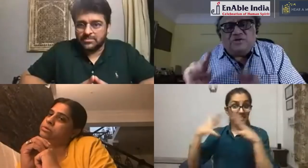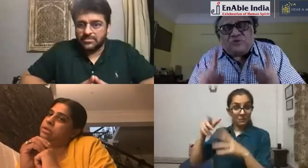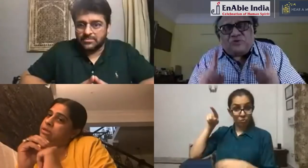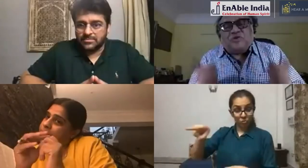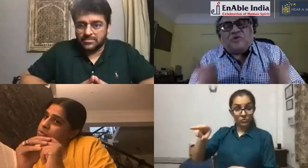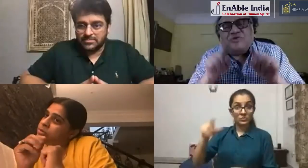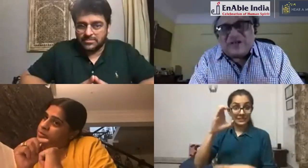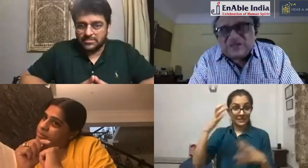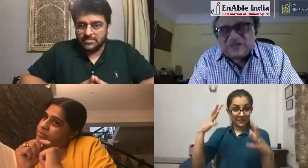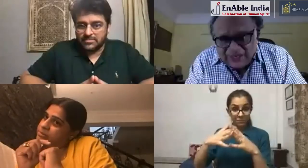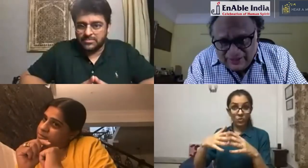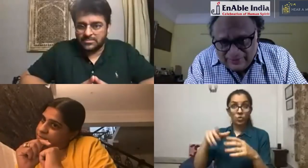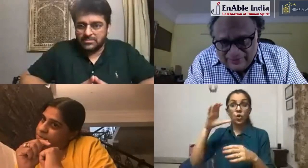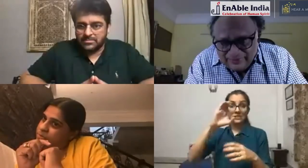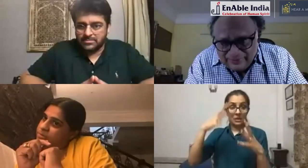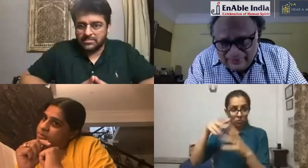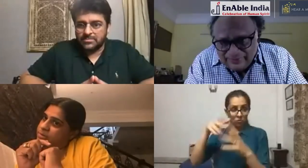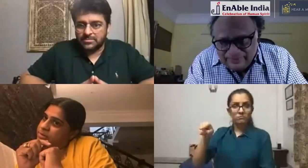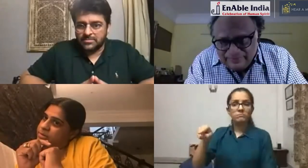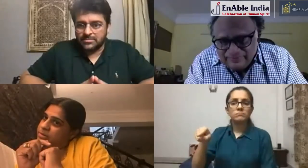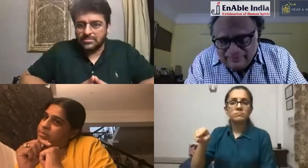efficacy for Covaxin